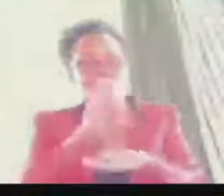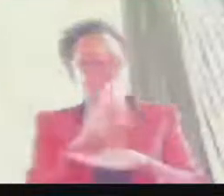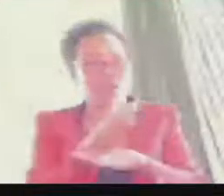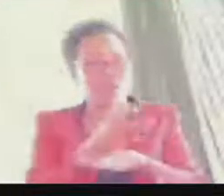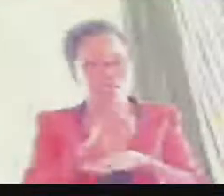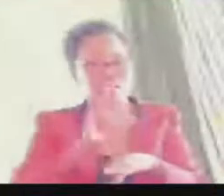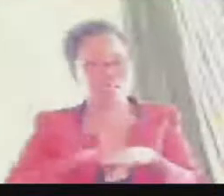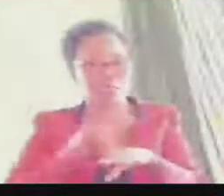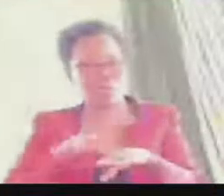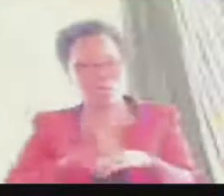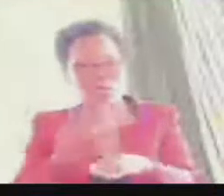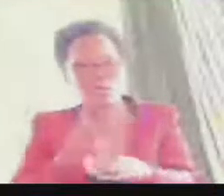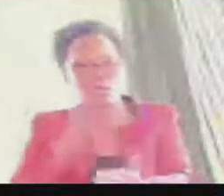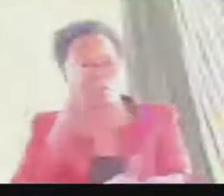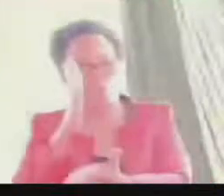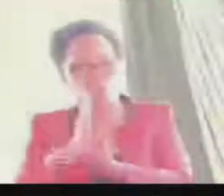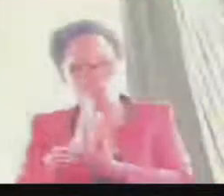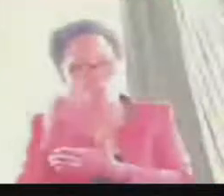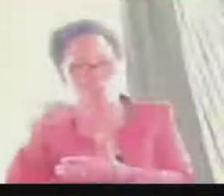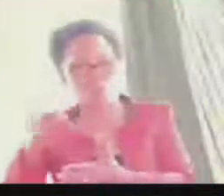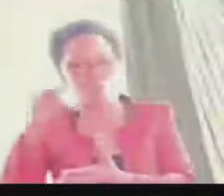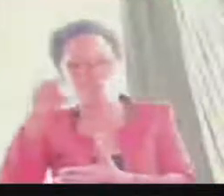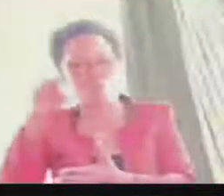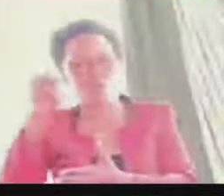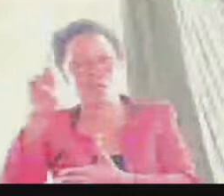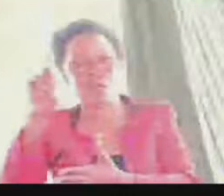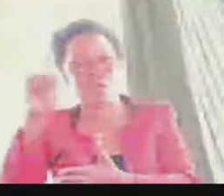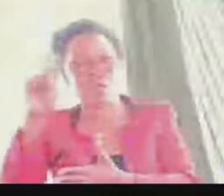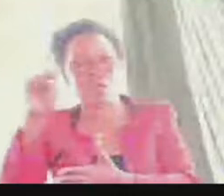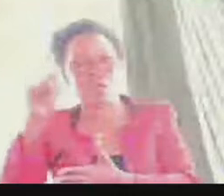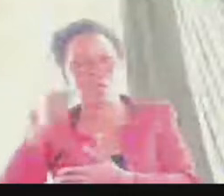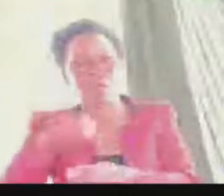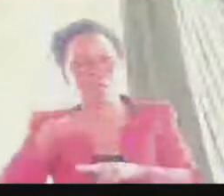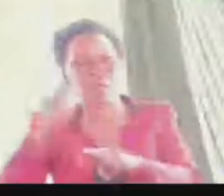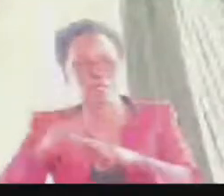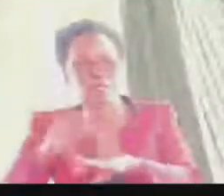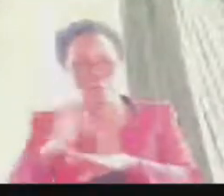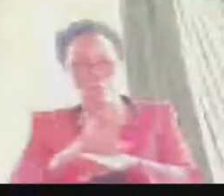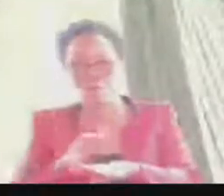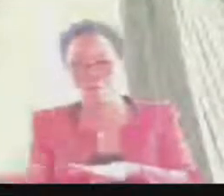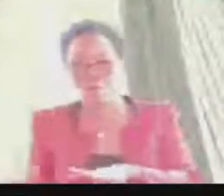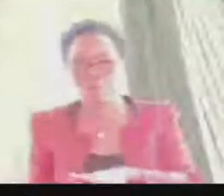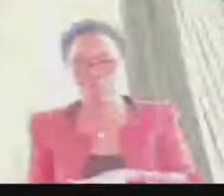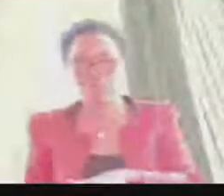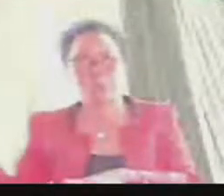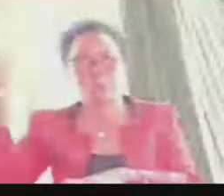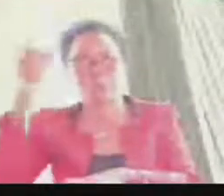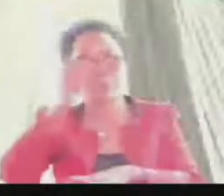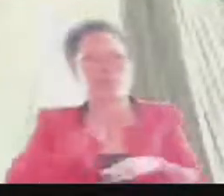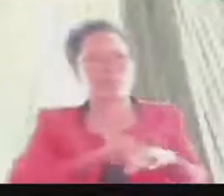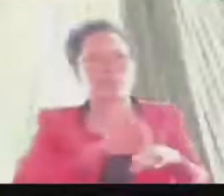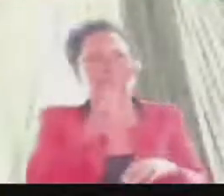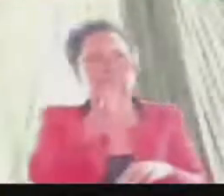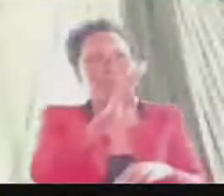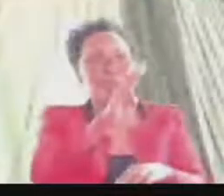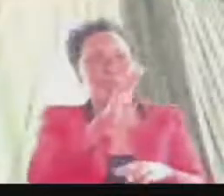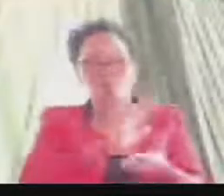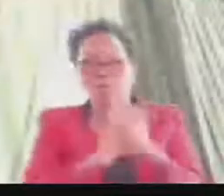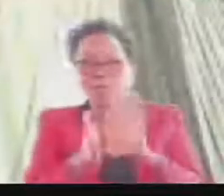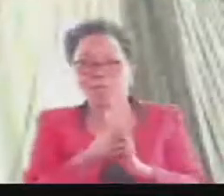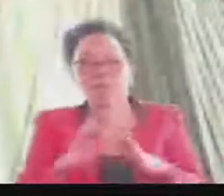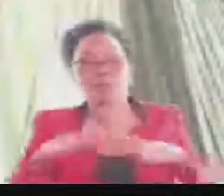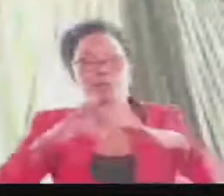9 to 3 without even taking a break. I have learnt my way in the judiciary